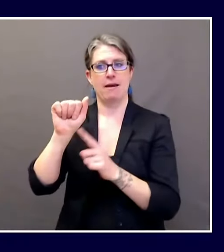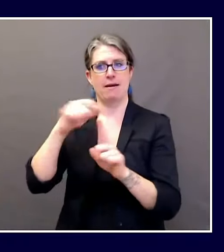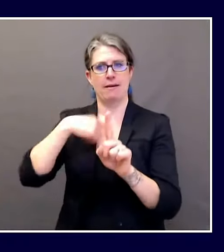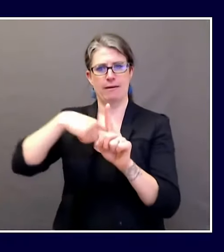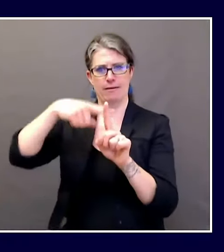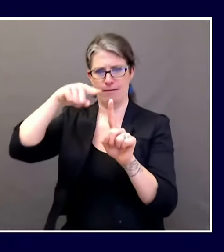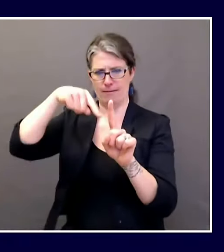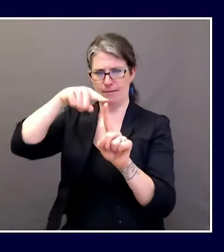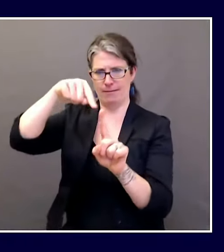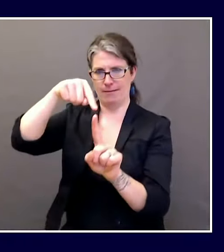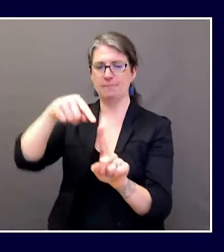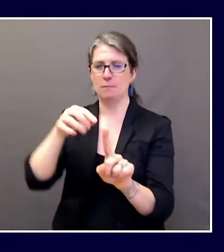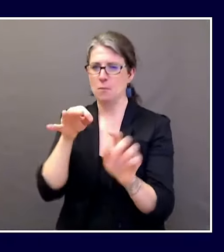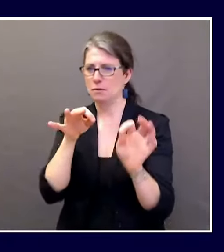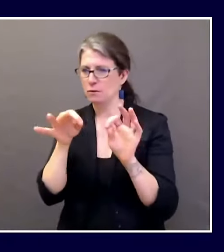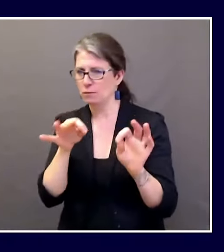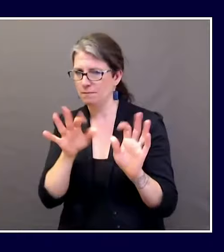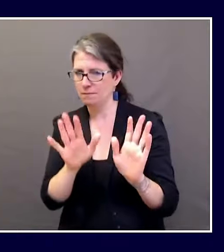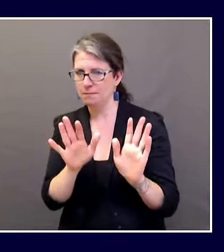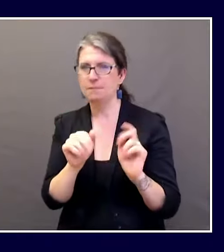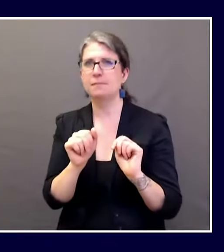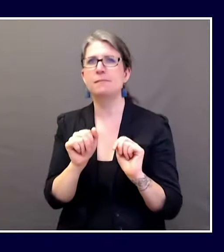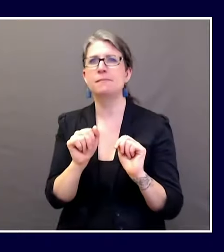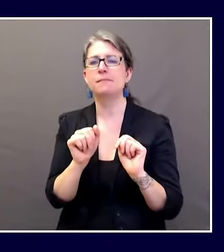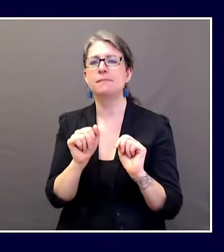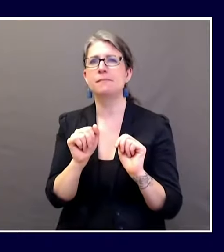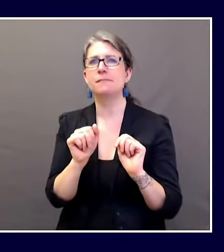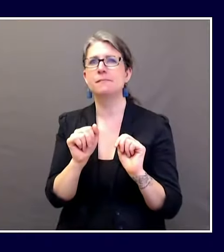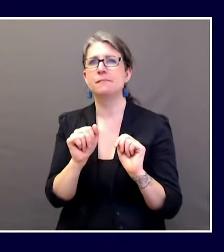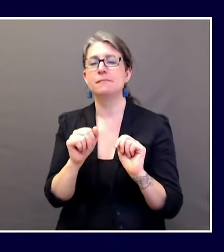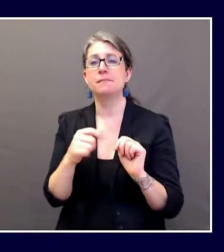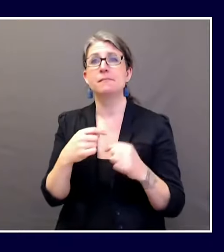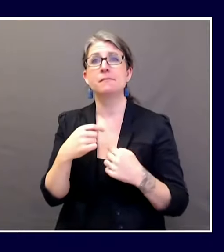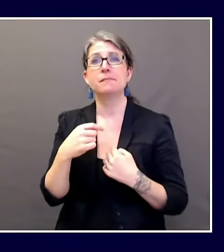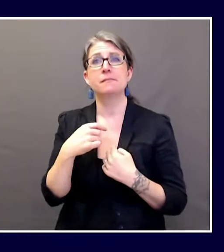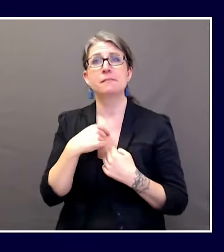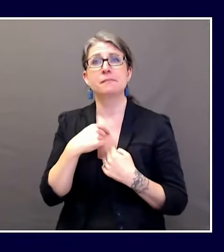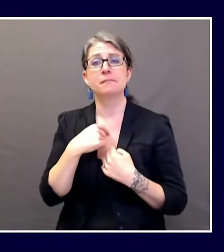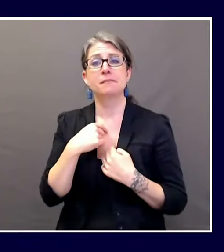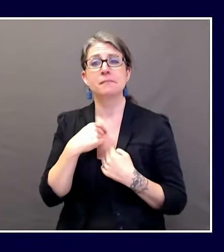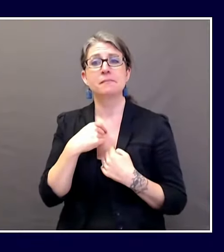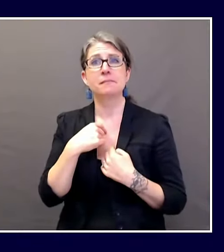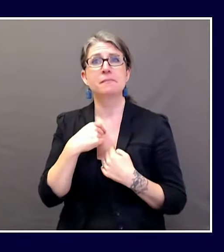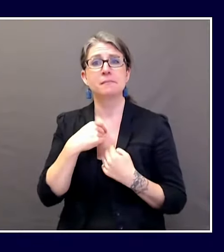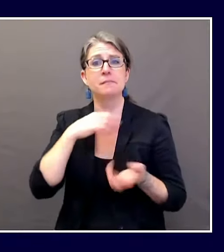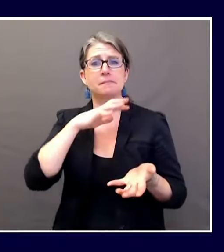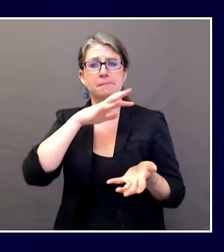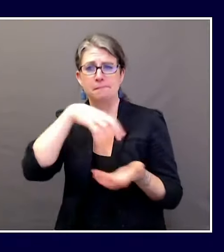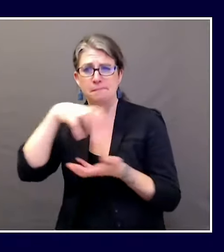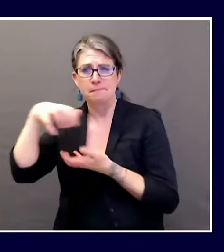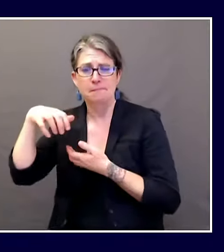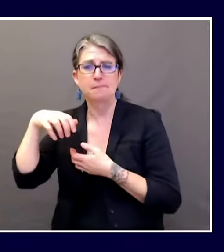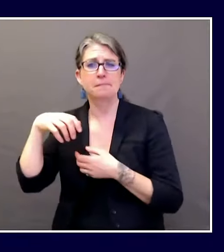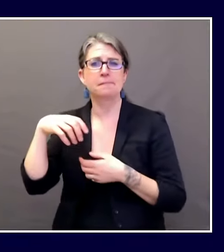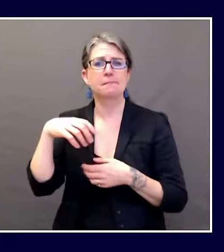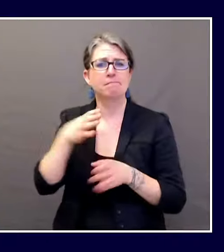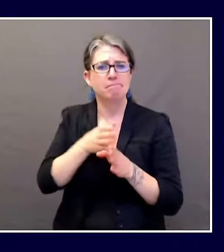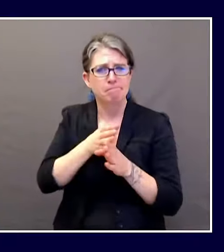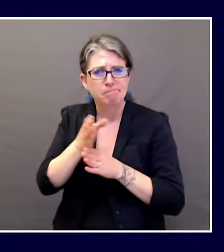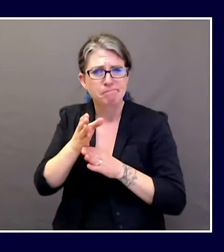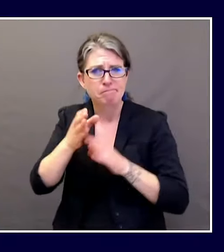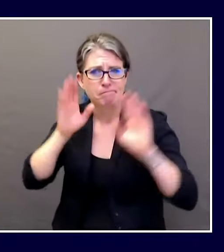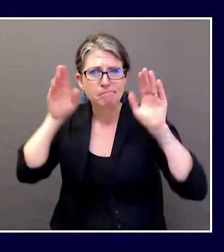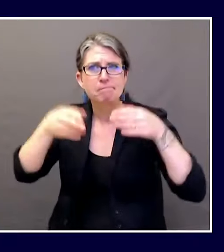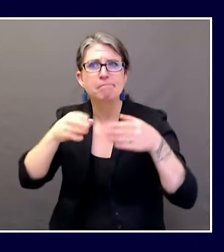our own data that AP has collected about the pandemic in Maine and elsewhere, the 7-day rolling average of new daily